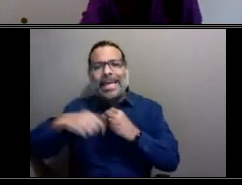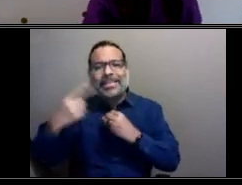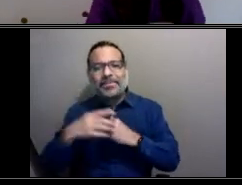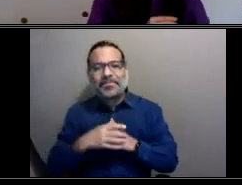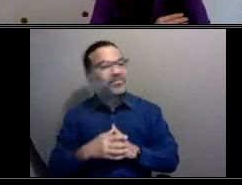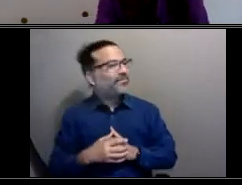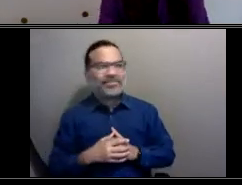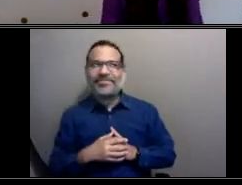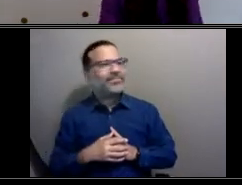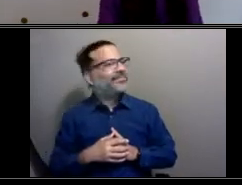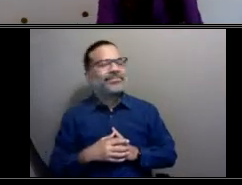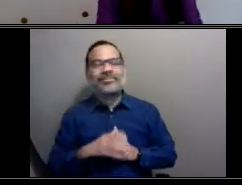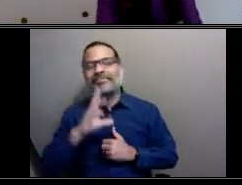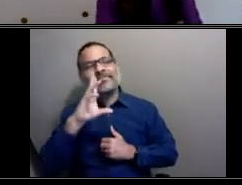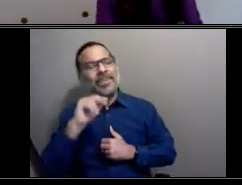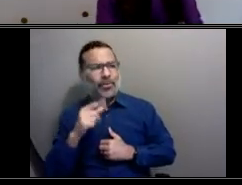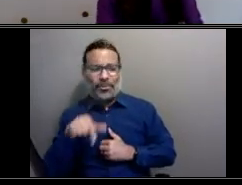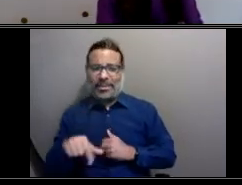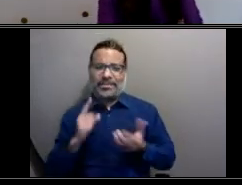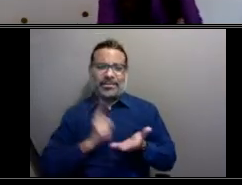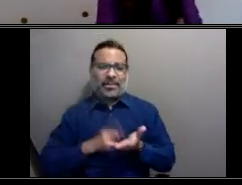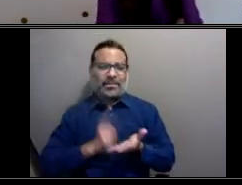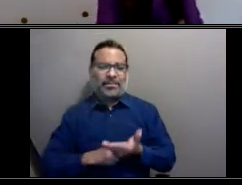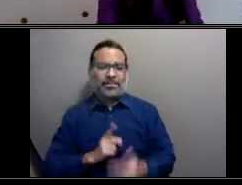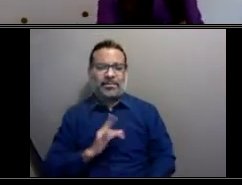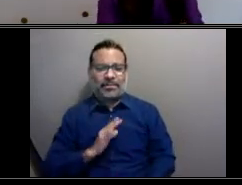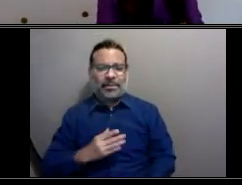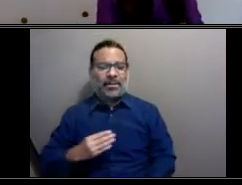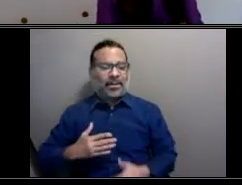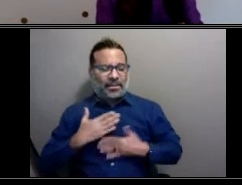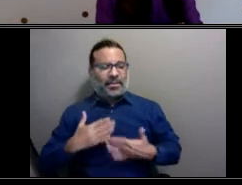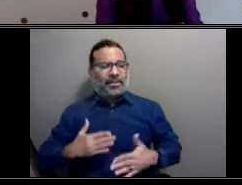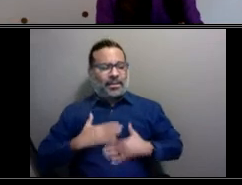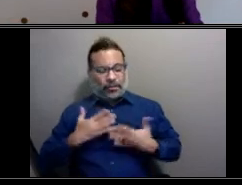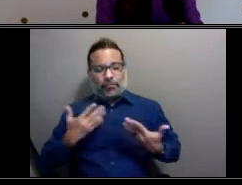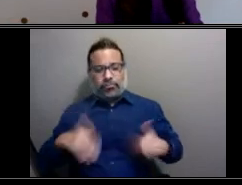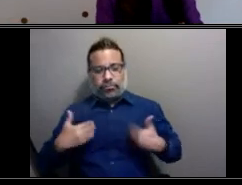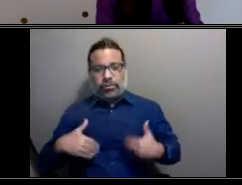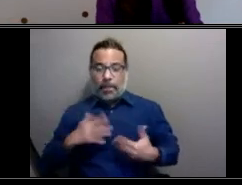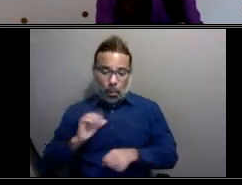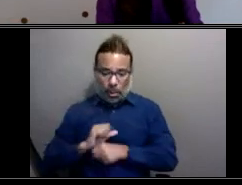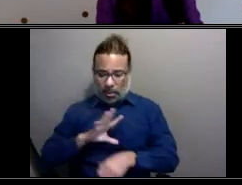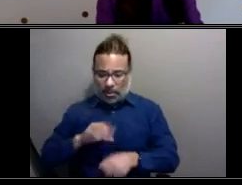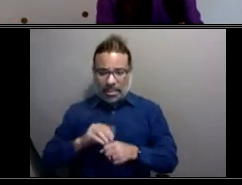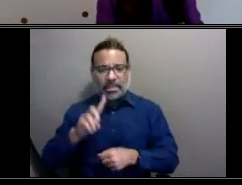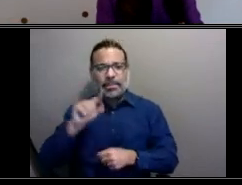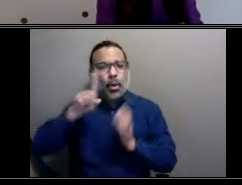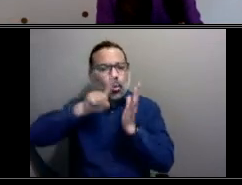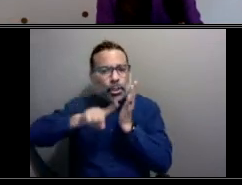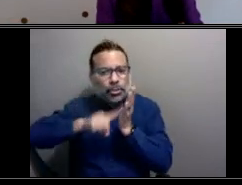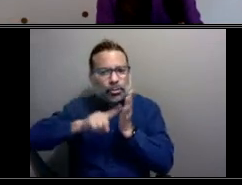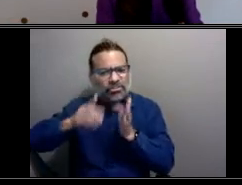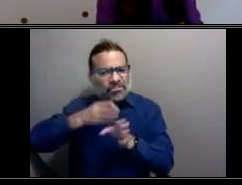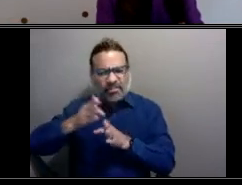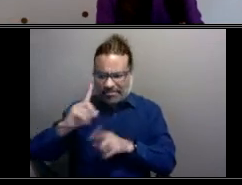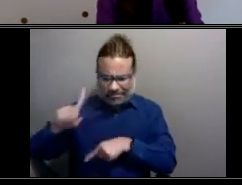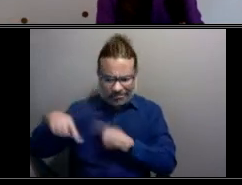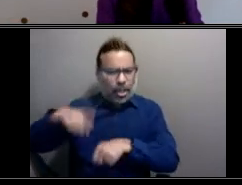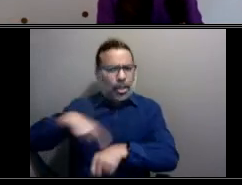I really appreciate this conversation. You know, I've been working in the disability research field for a long time, and